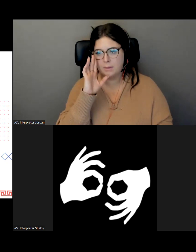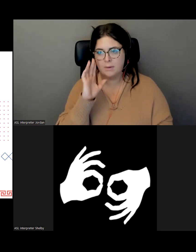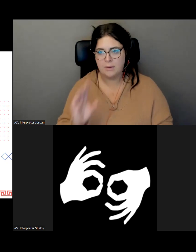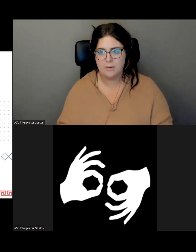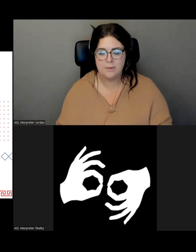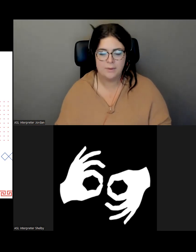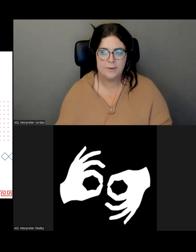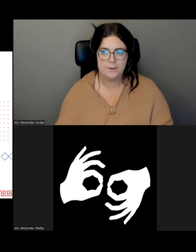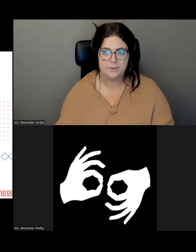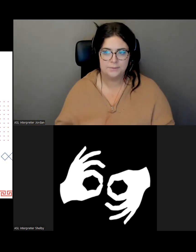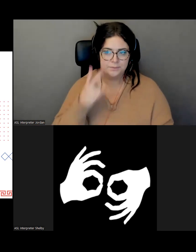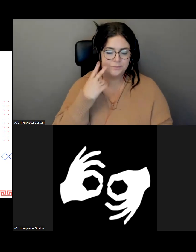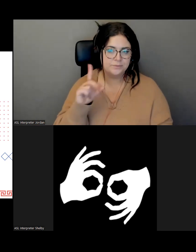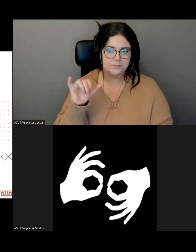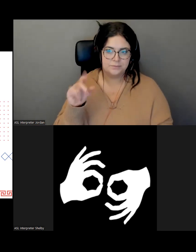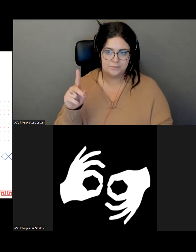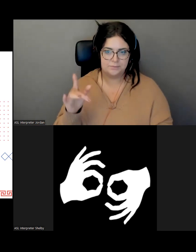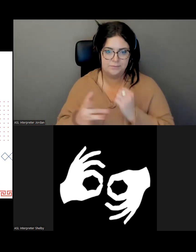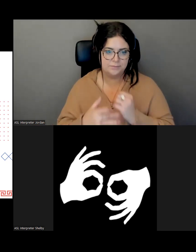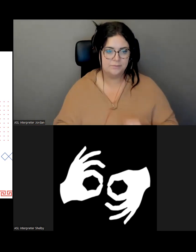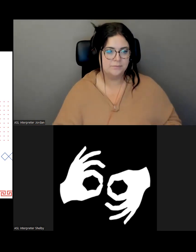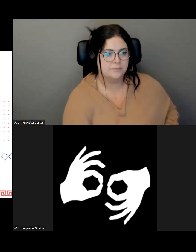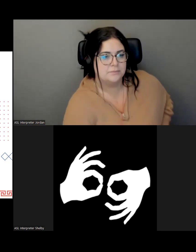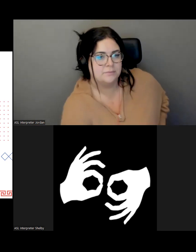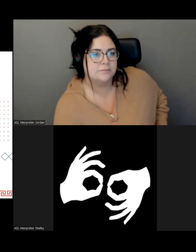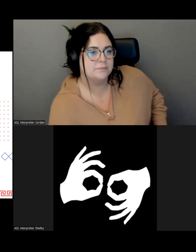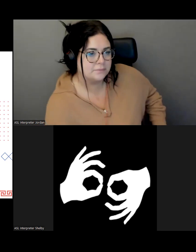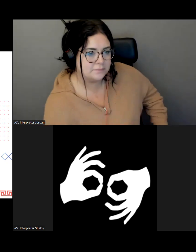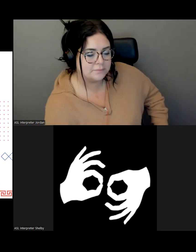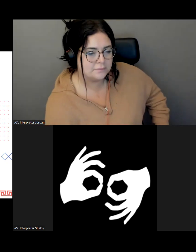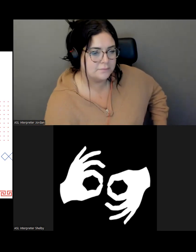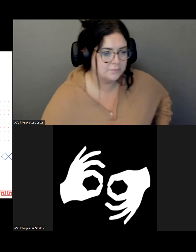that was in there in the chat box.